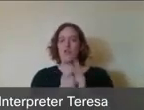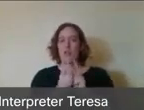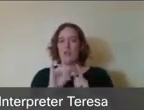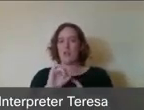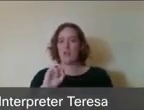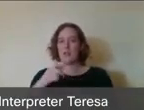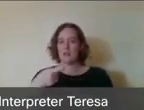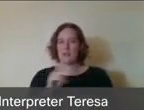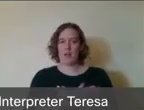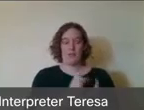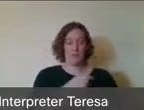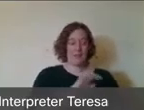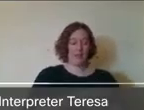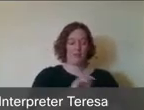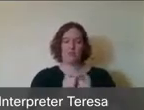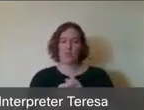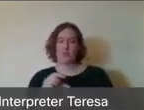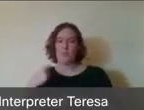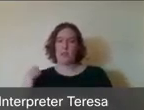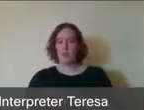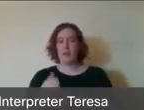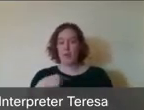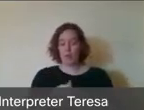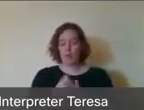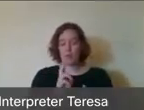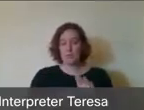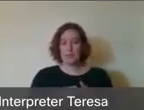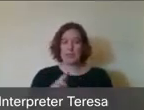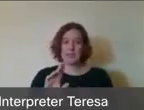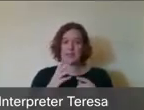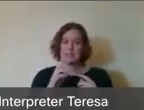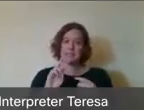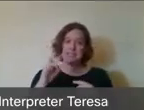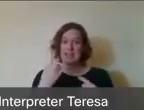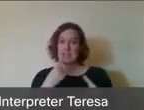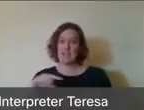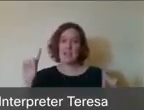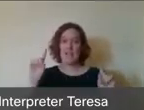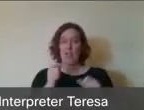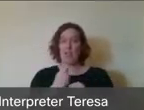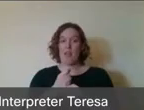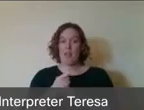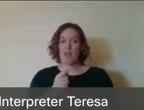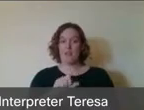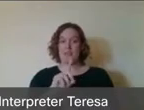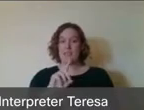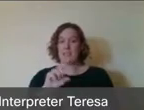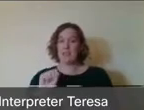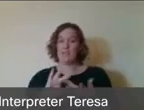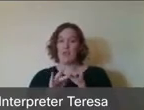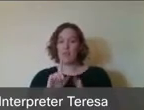Spanish. I also participated in the successful second annual DDS Virtual Latino Conference. One of the